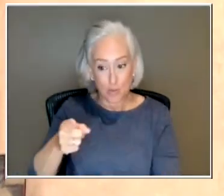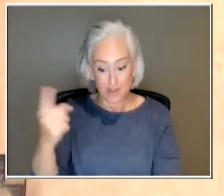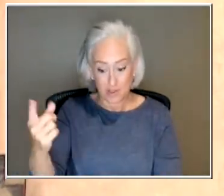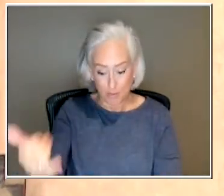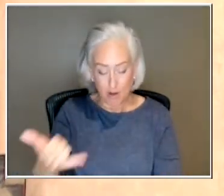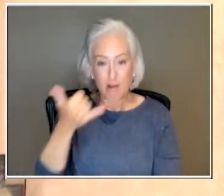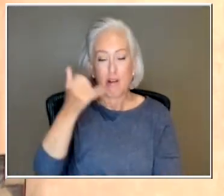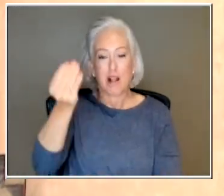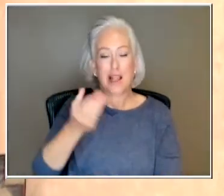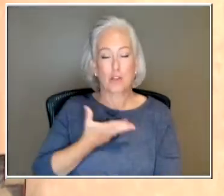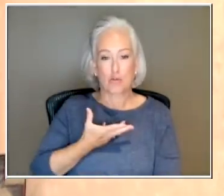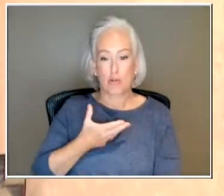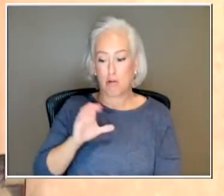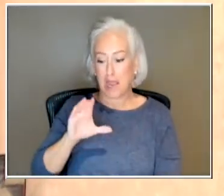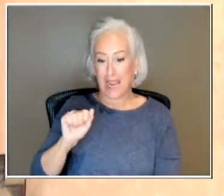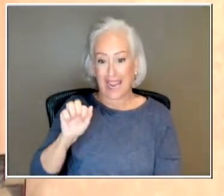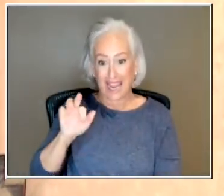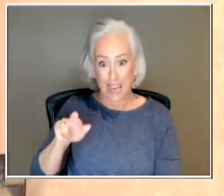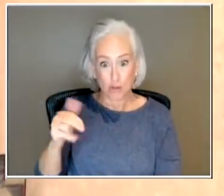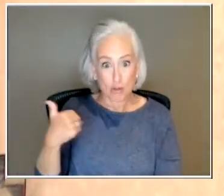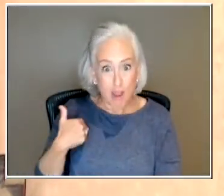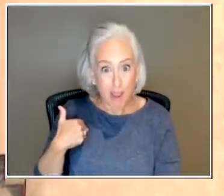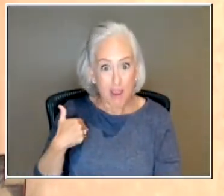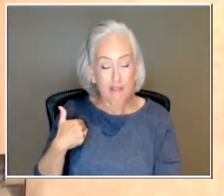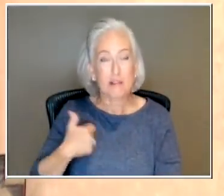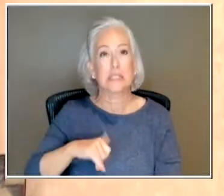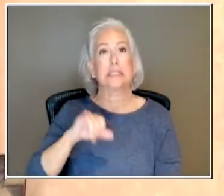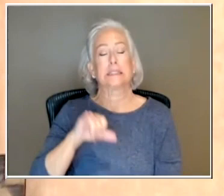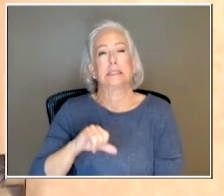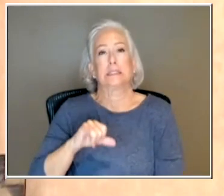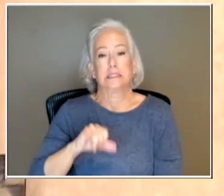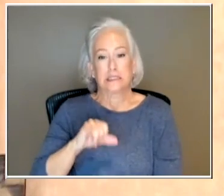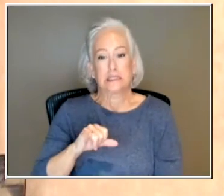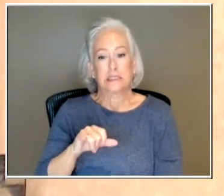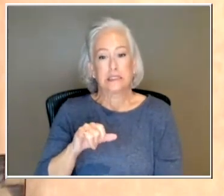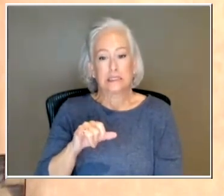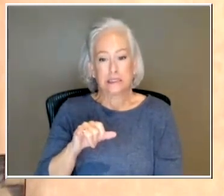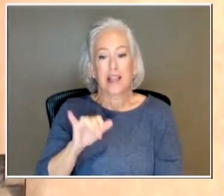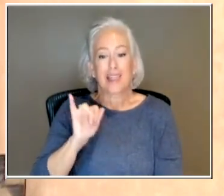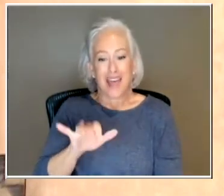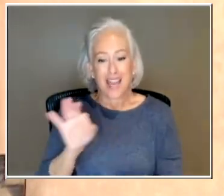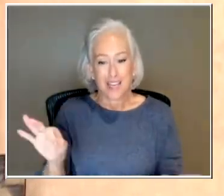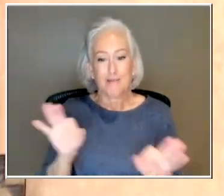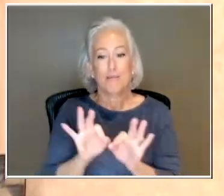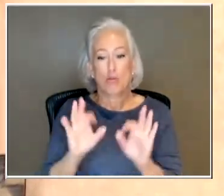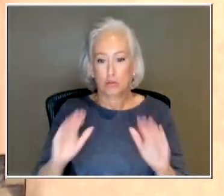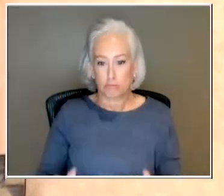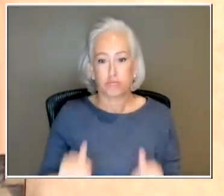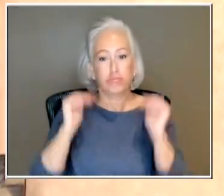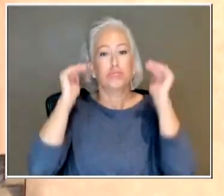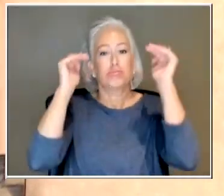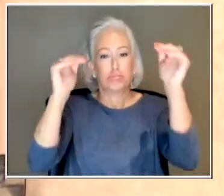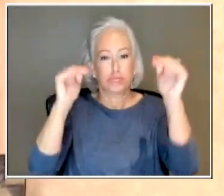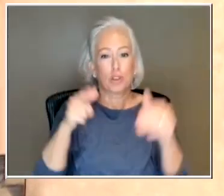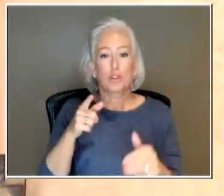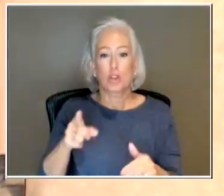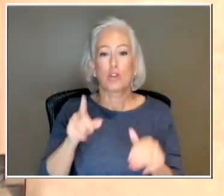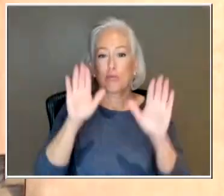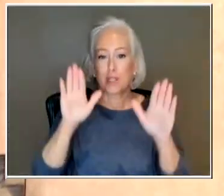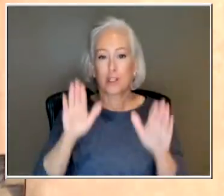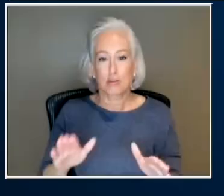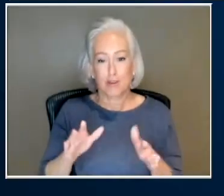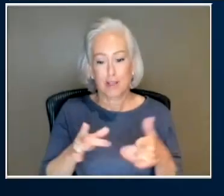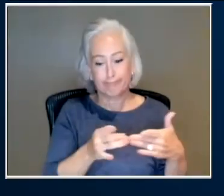all of a sudden it raises that interest, that importance to a whole different level. And Doc, you've been great taking me through the journey so